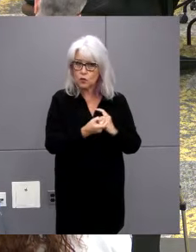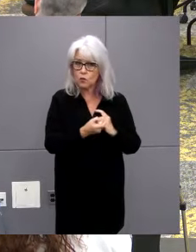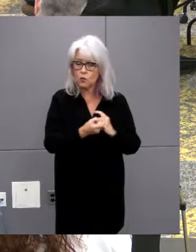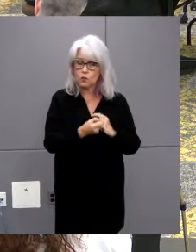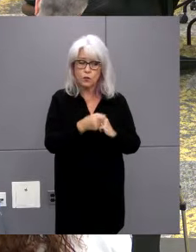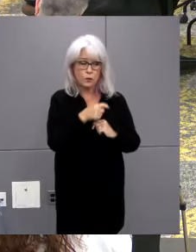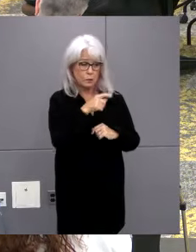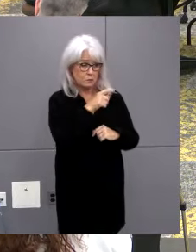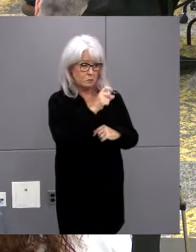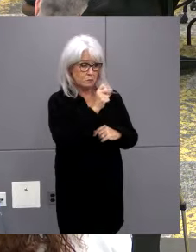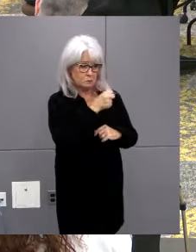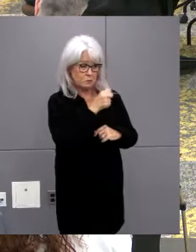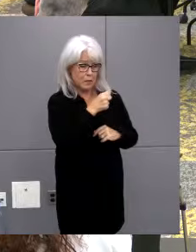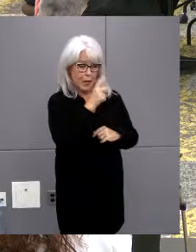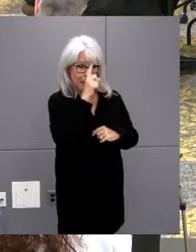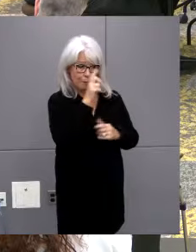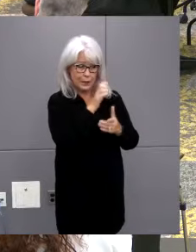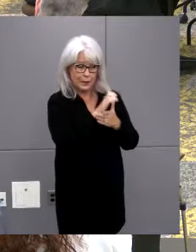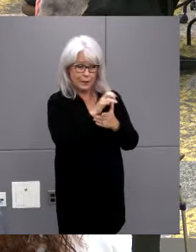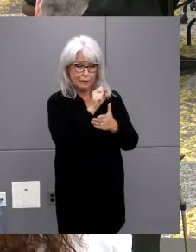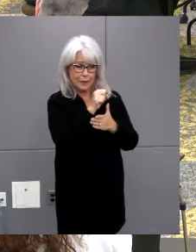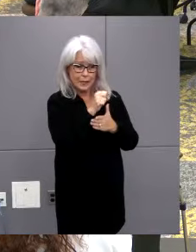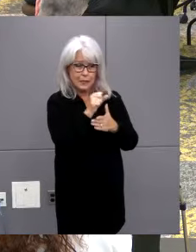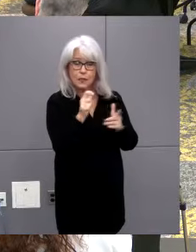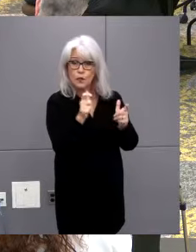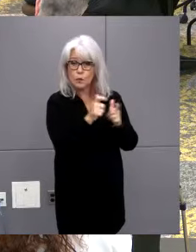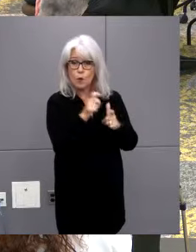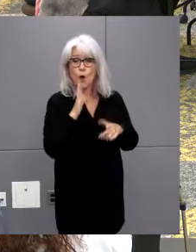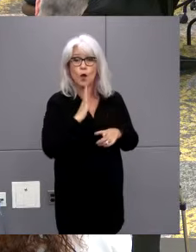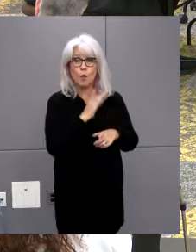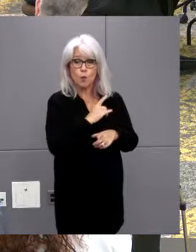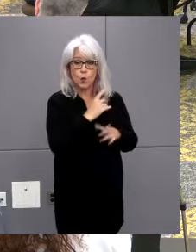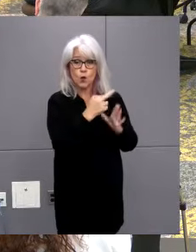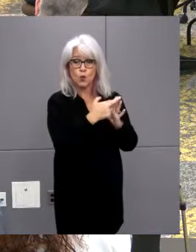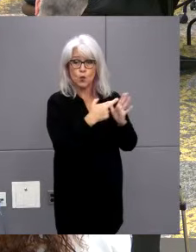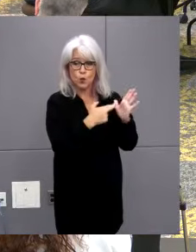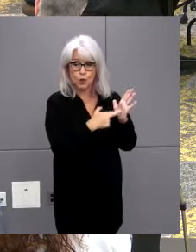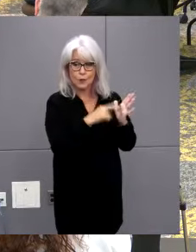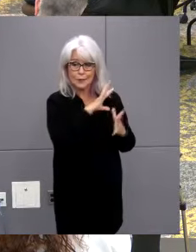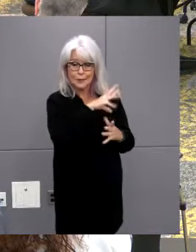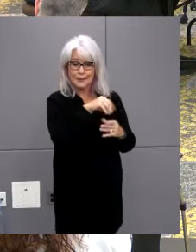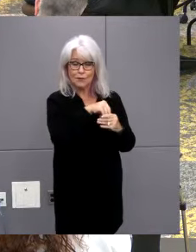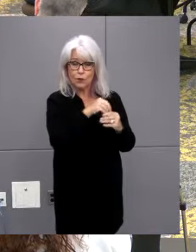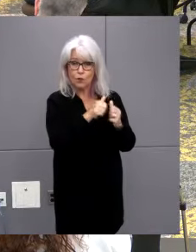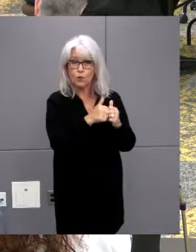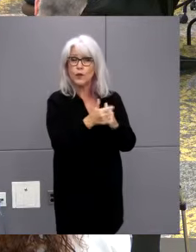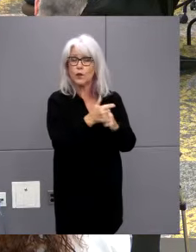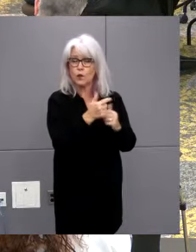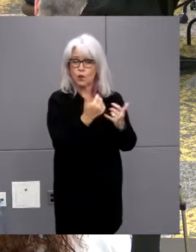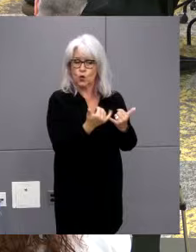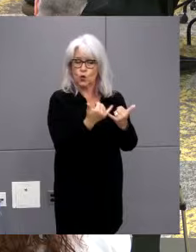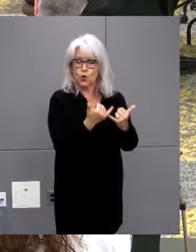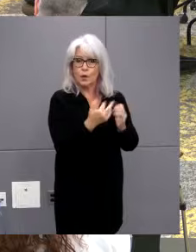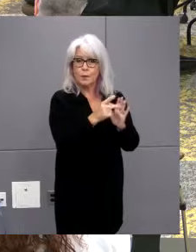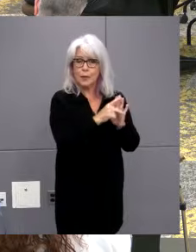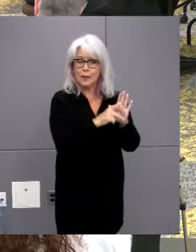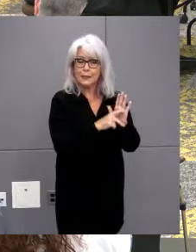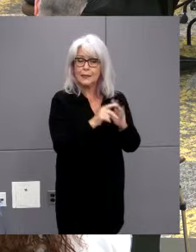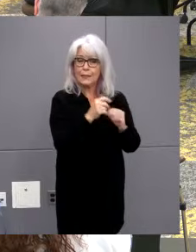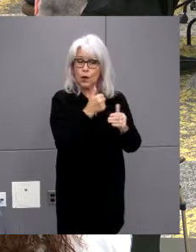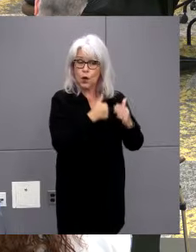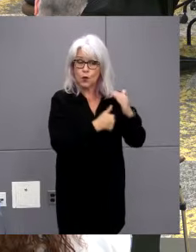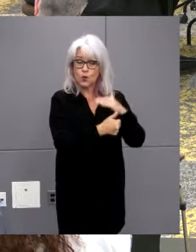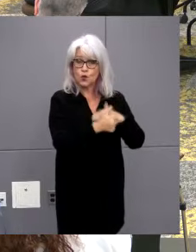that that is one of the small board rules that was in our current policy under 1660,